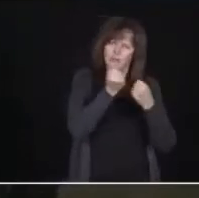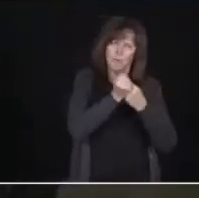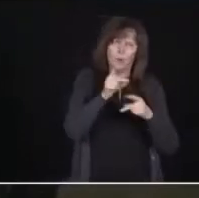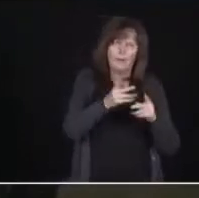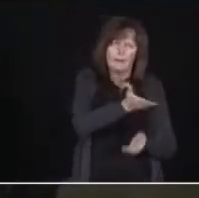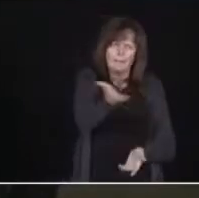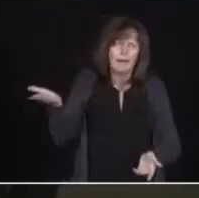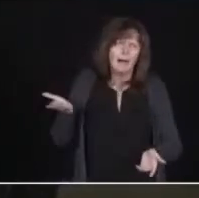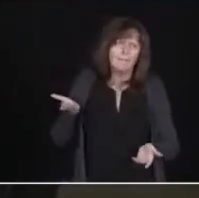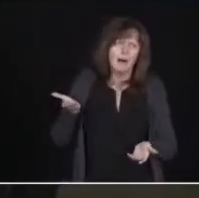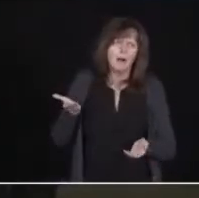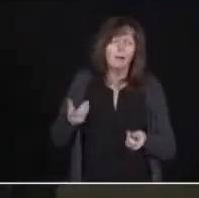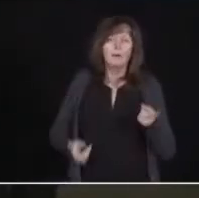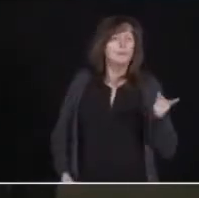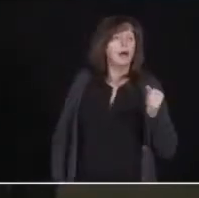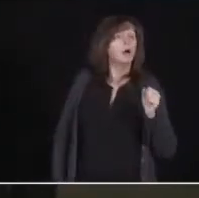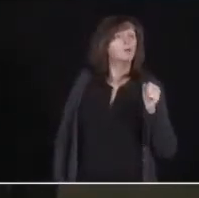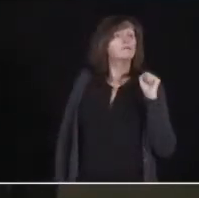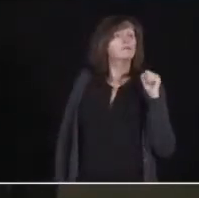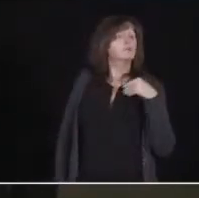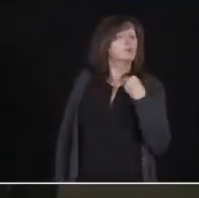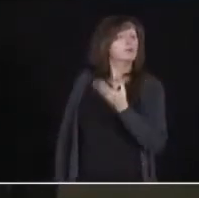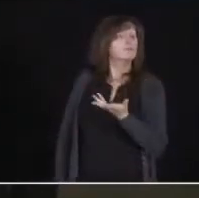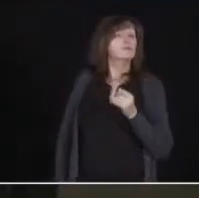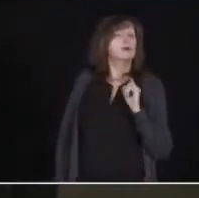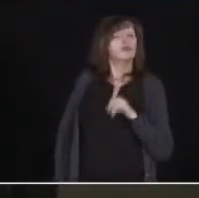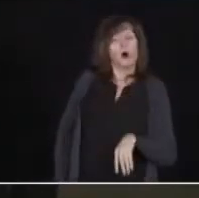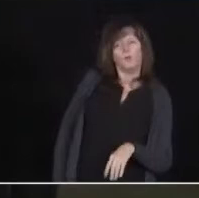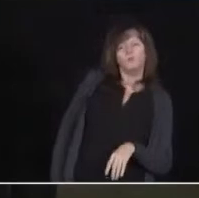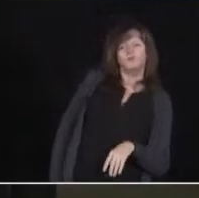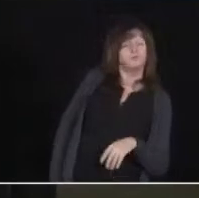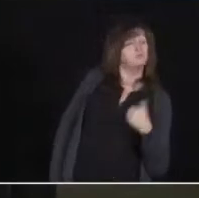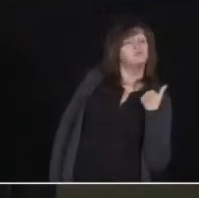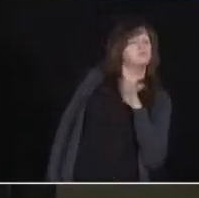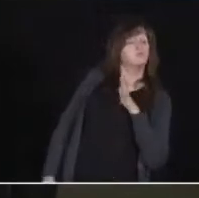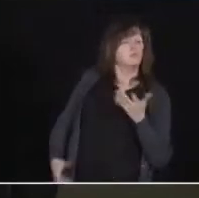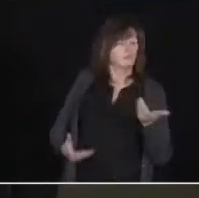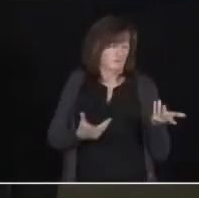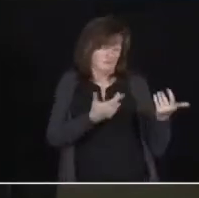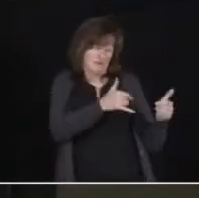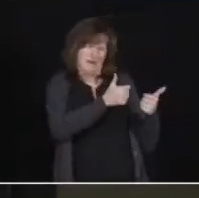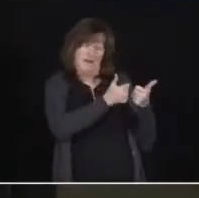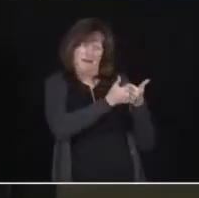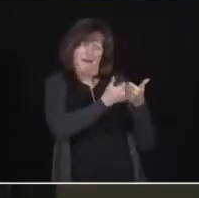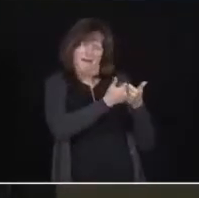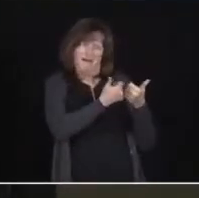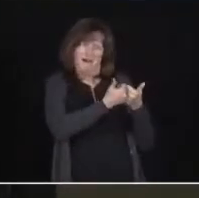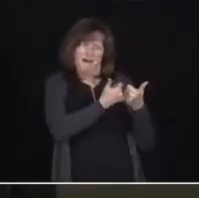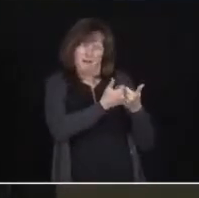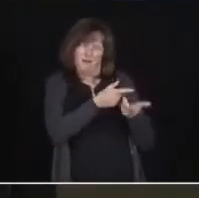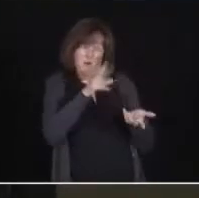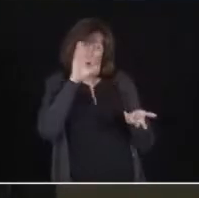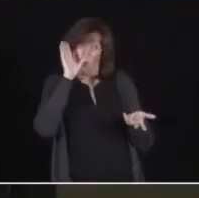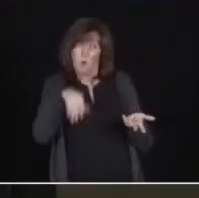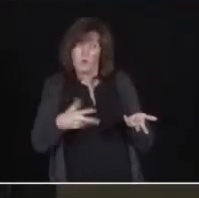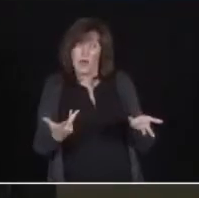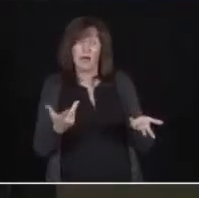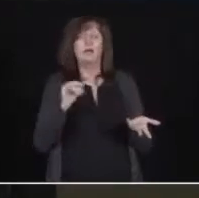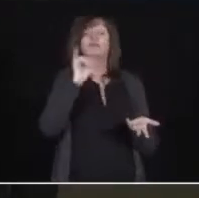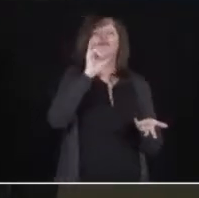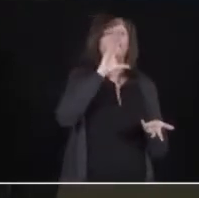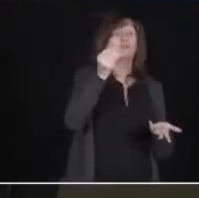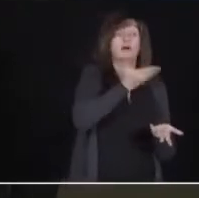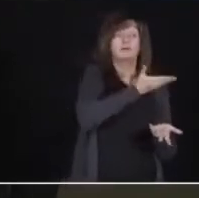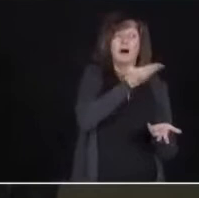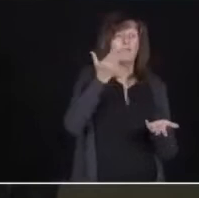just refusing to insure people. Like, we don't play that game. You don't get, by the way, the insurance companies, you guys don't get to get all the cream